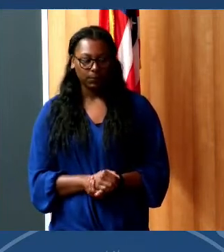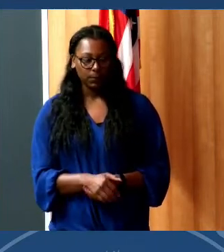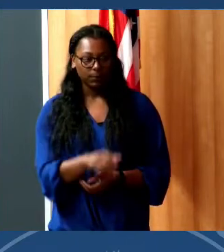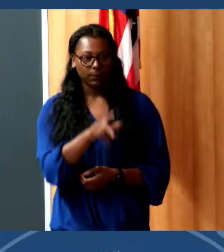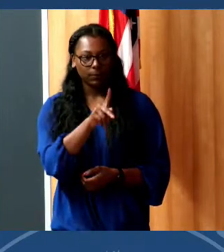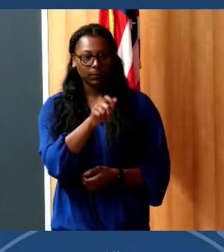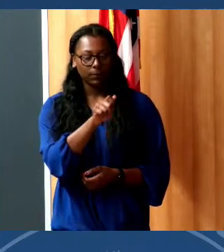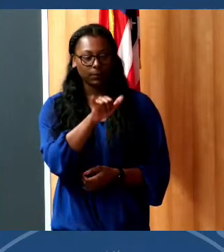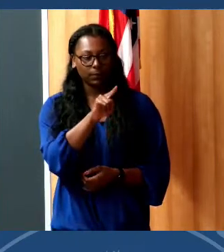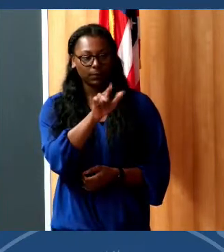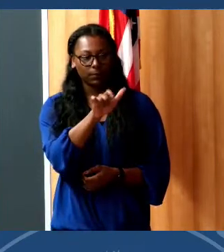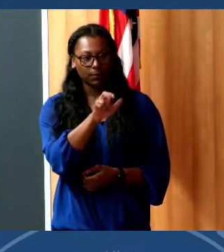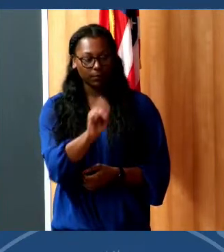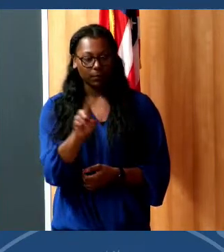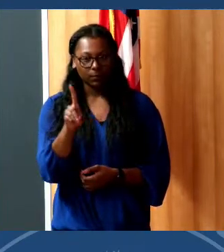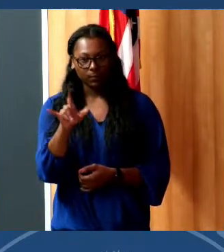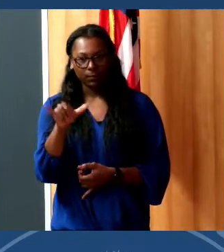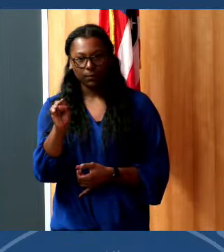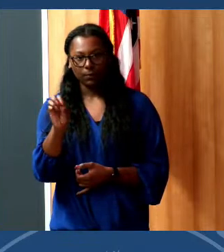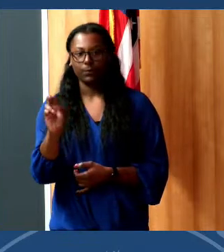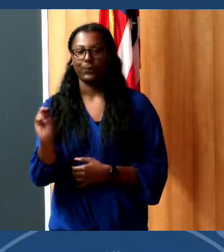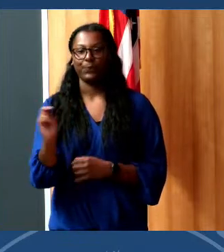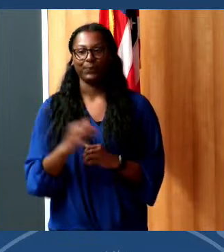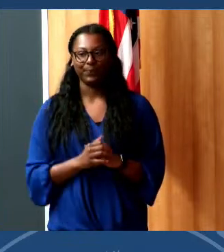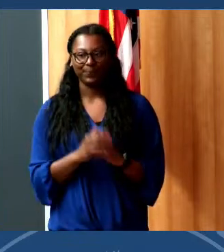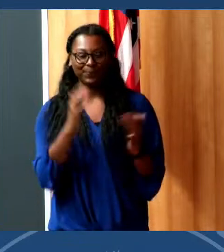Kaylin Dyson.